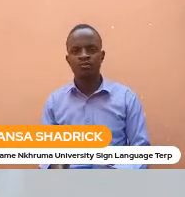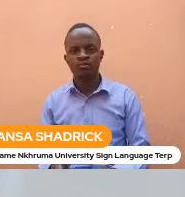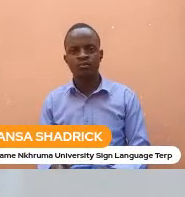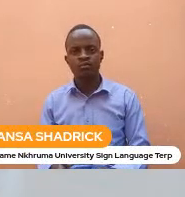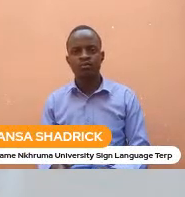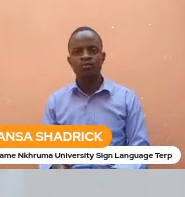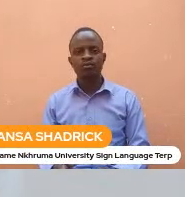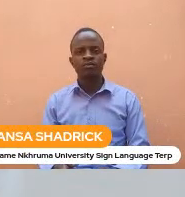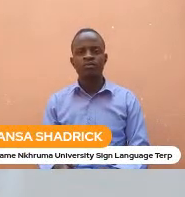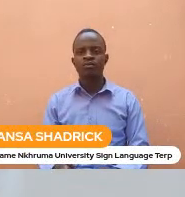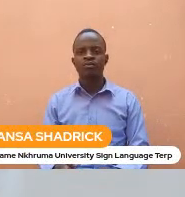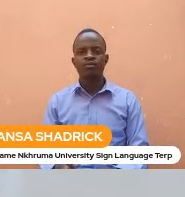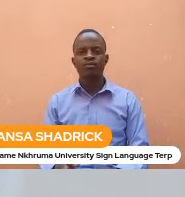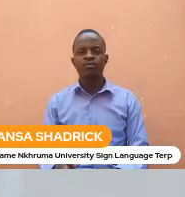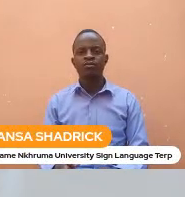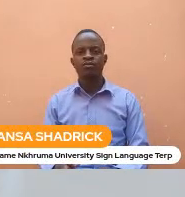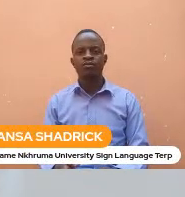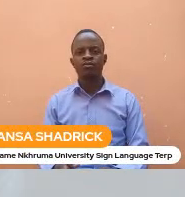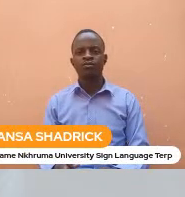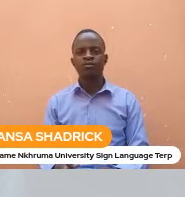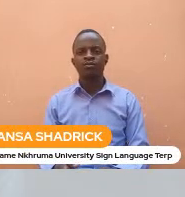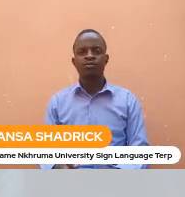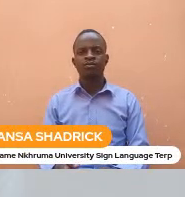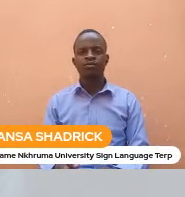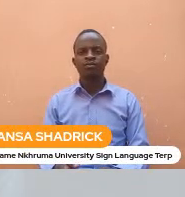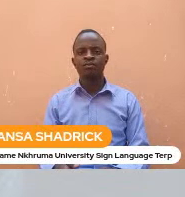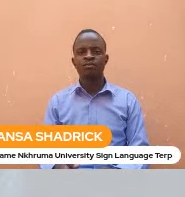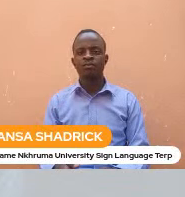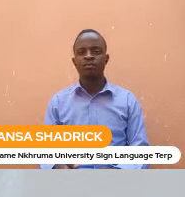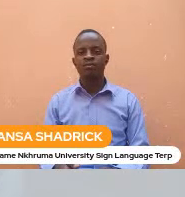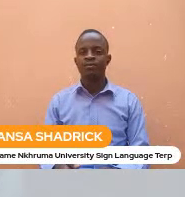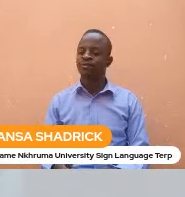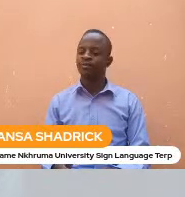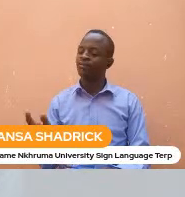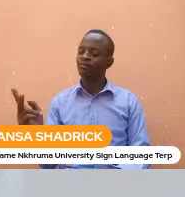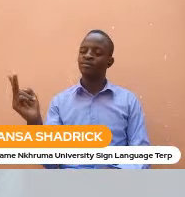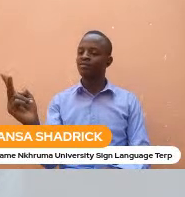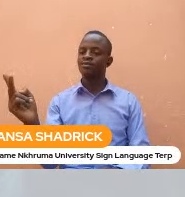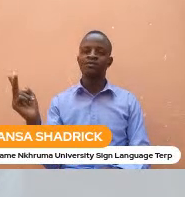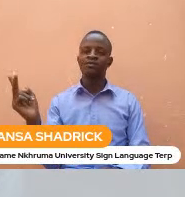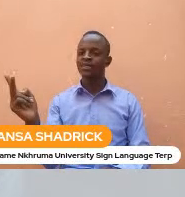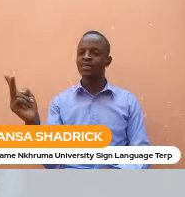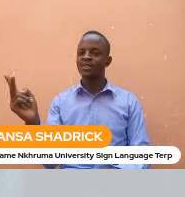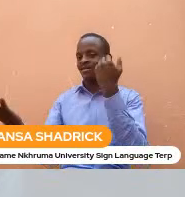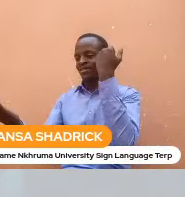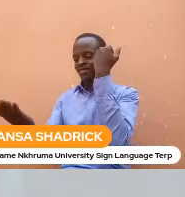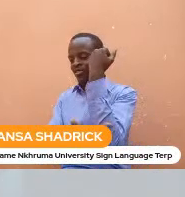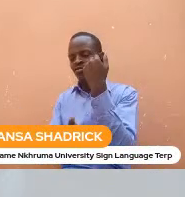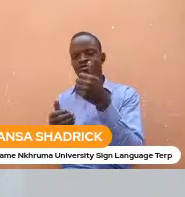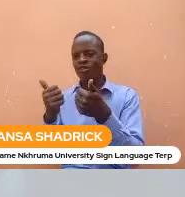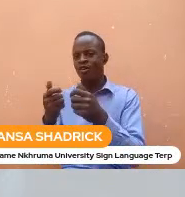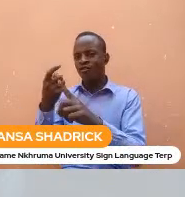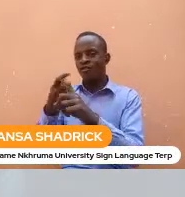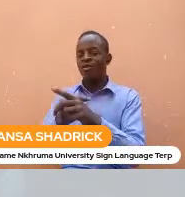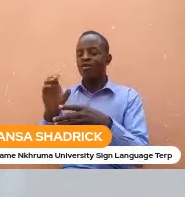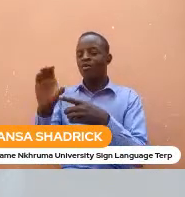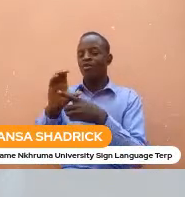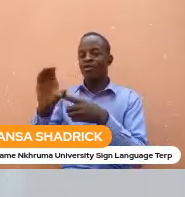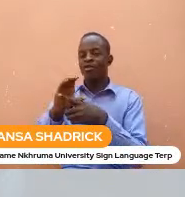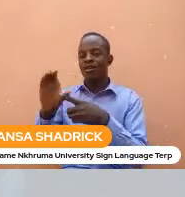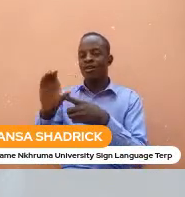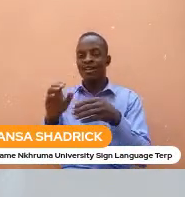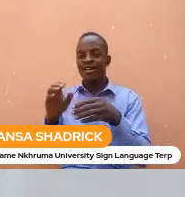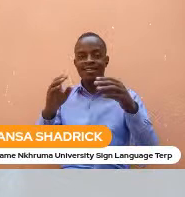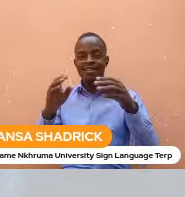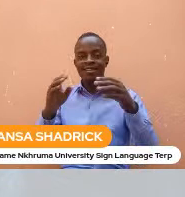You are welcome. It's been a while since I hosted someone from the Copper Belt. So, a Copper Belt, Laka, shout out to all of you. Inge